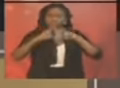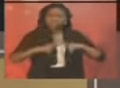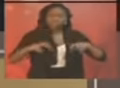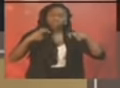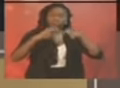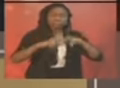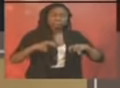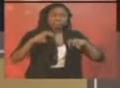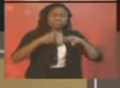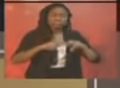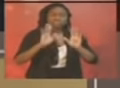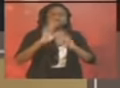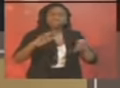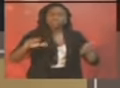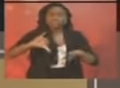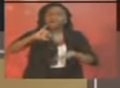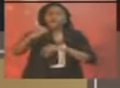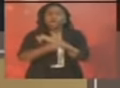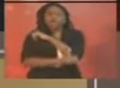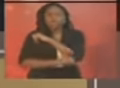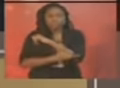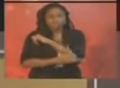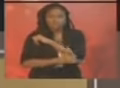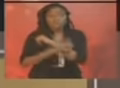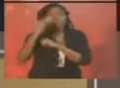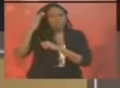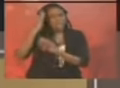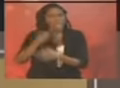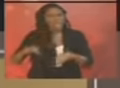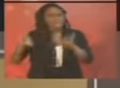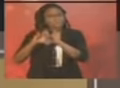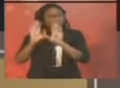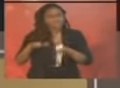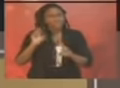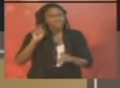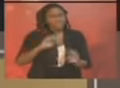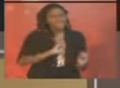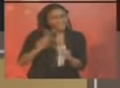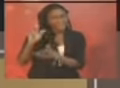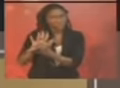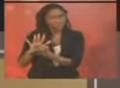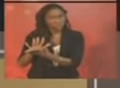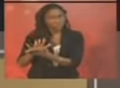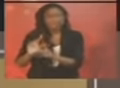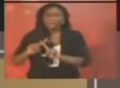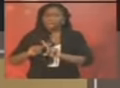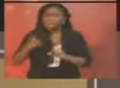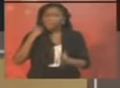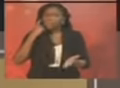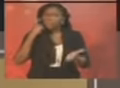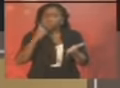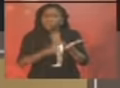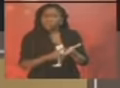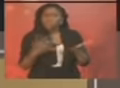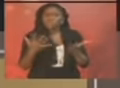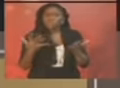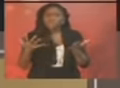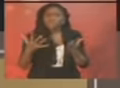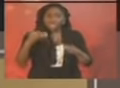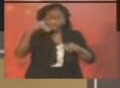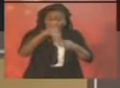to have the children come back to school. It's really important. But at the same time, we acknowledge that in school, we have